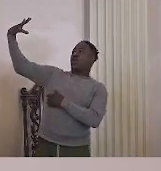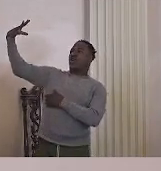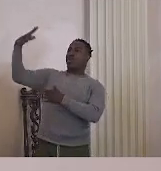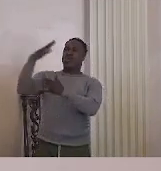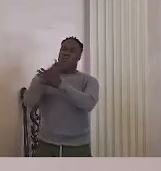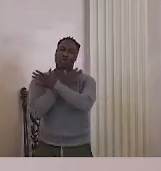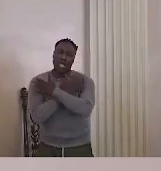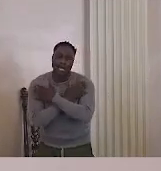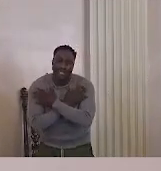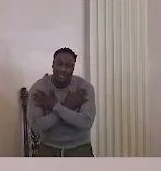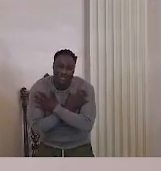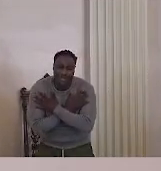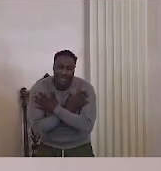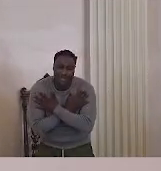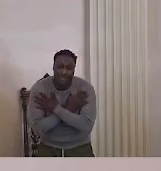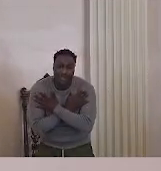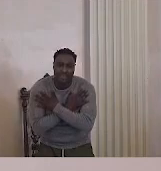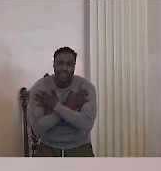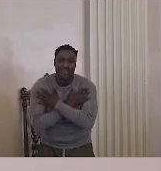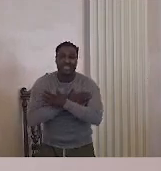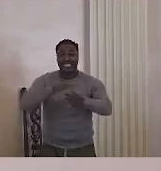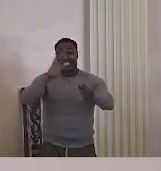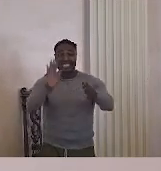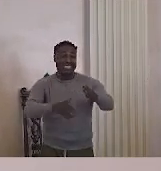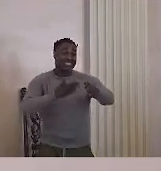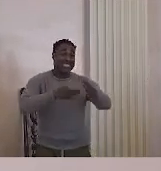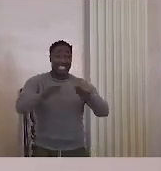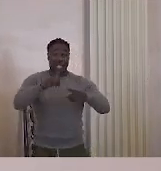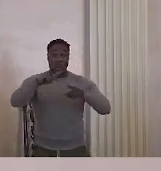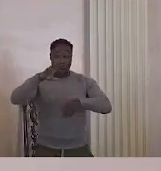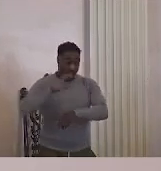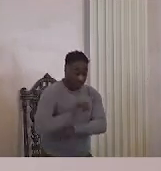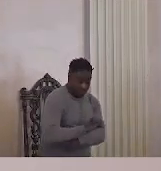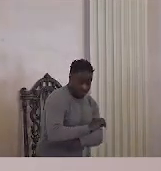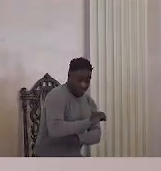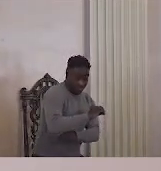Rest. Sing as the sun rises.